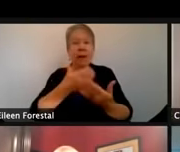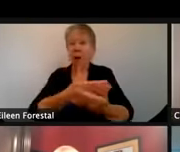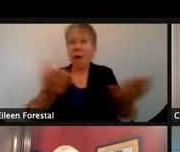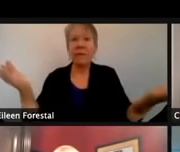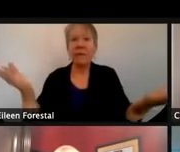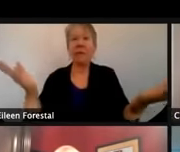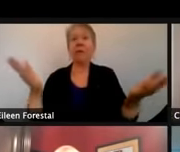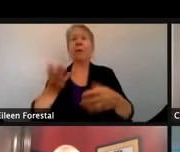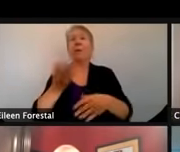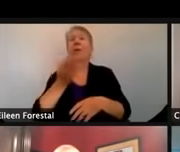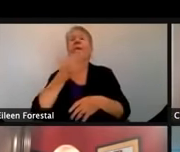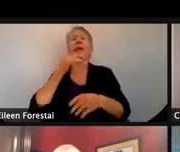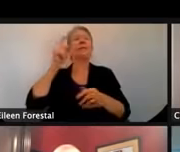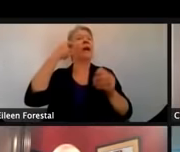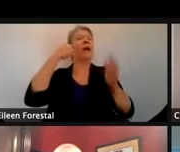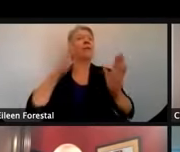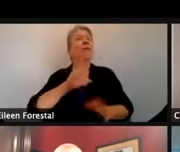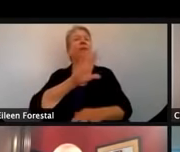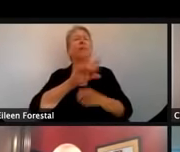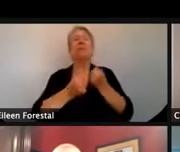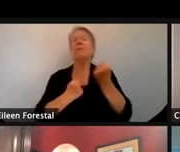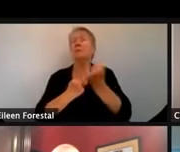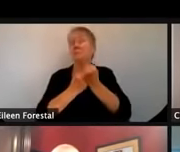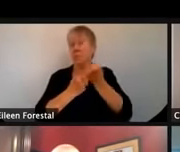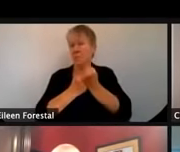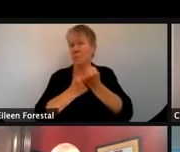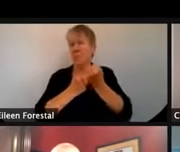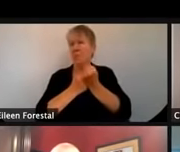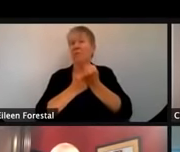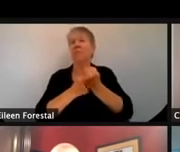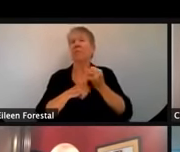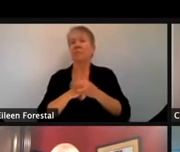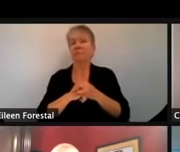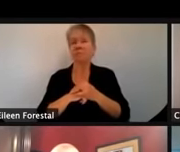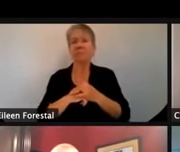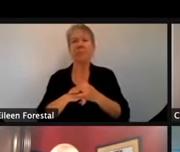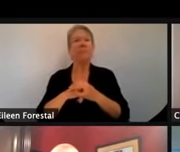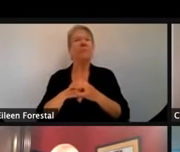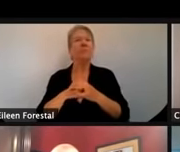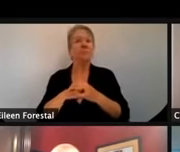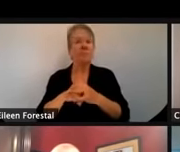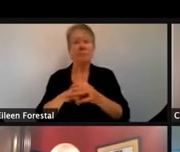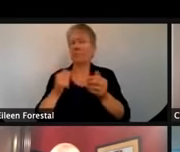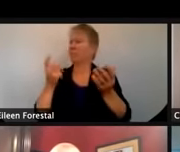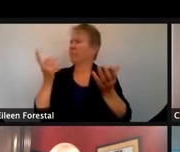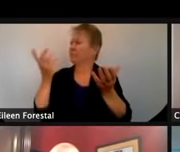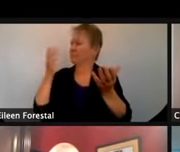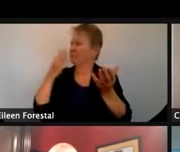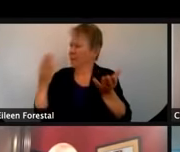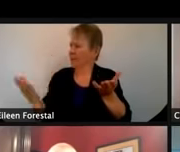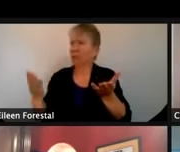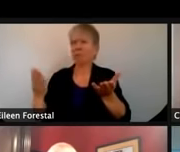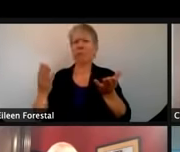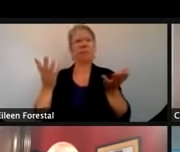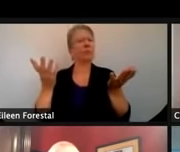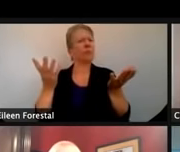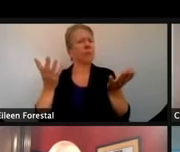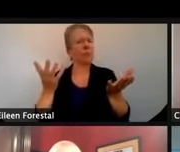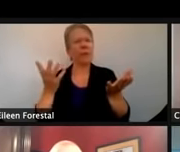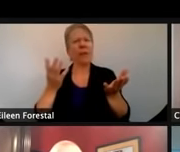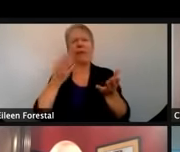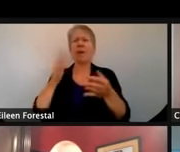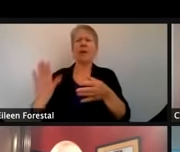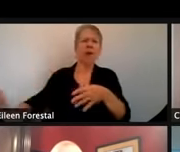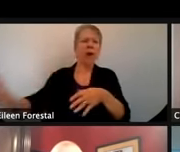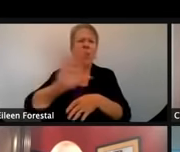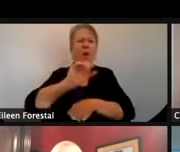Sue, thank you. A very good presentation, very compelling. And want to thank you and your whole team for all the hard work. And I want to